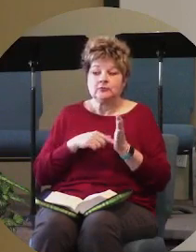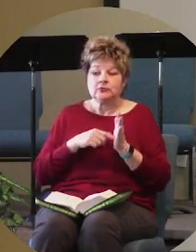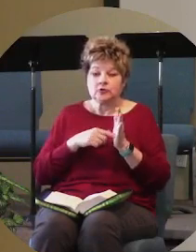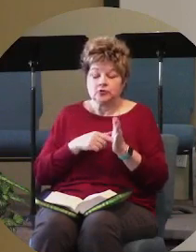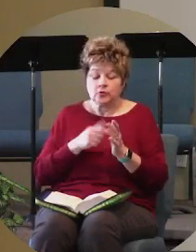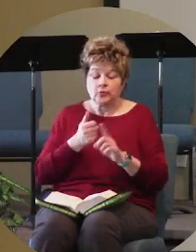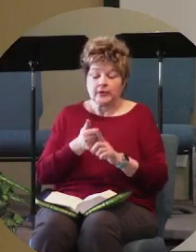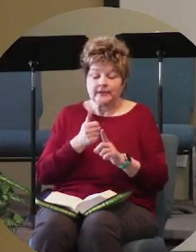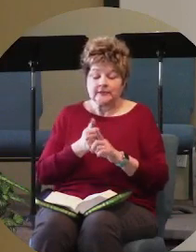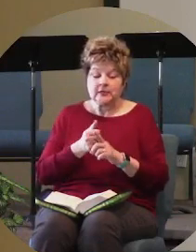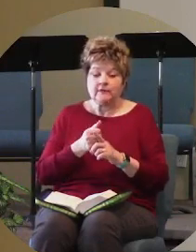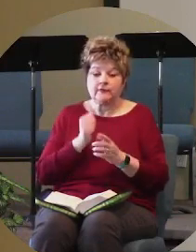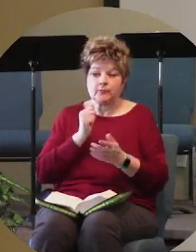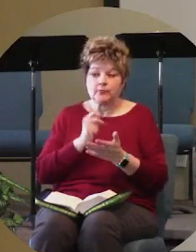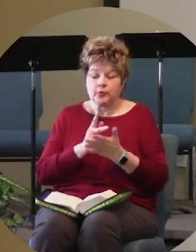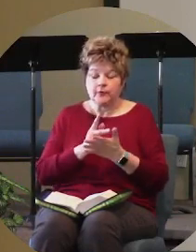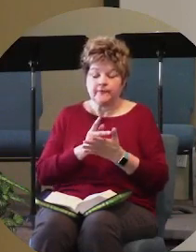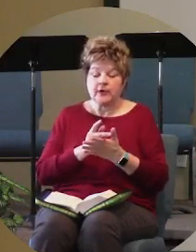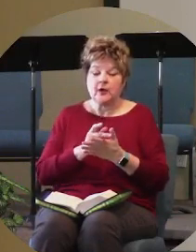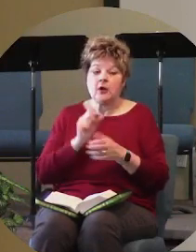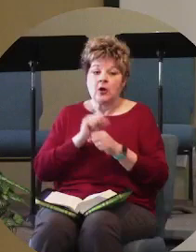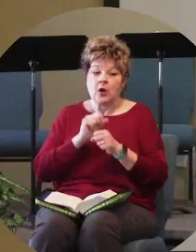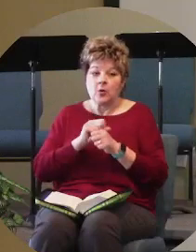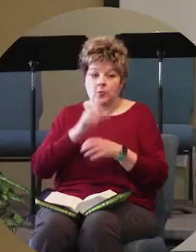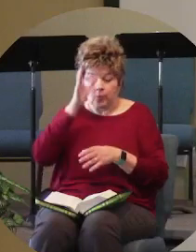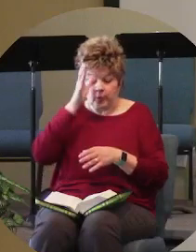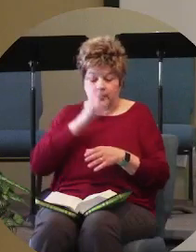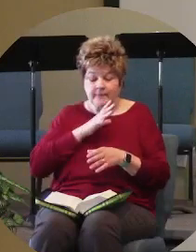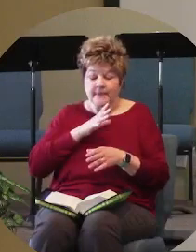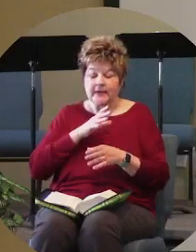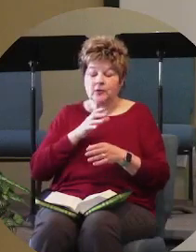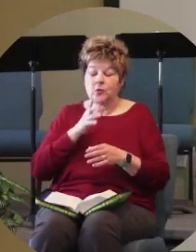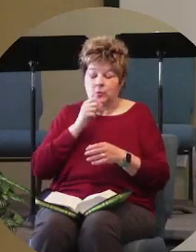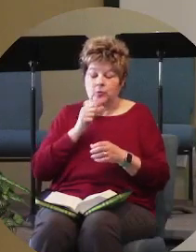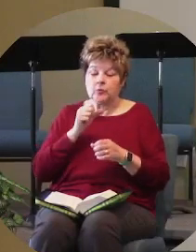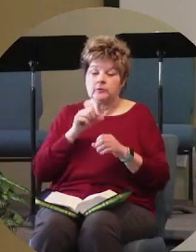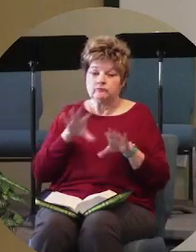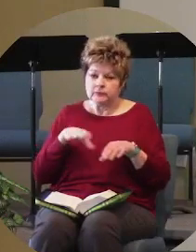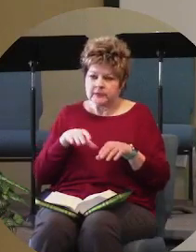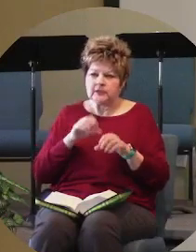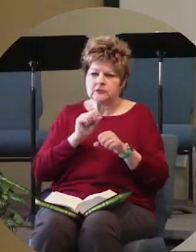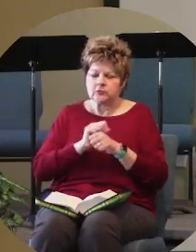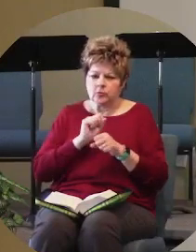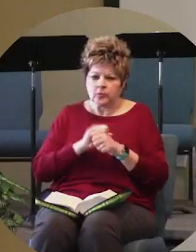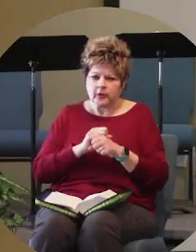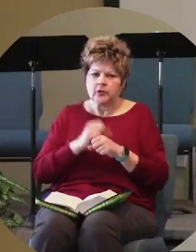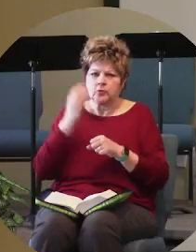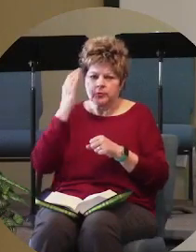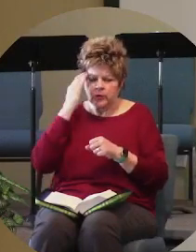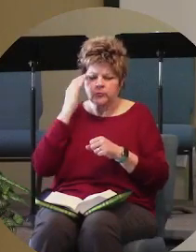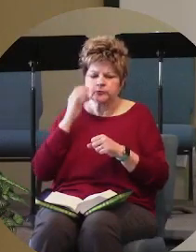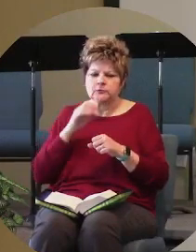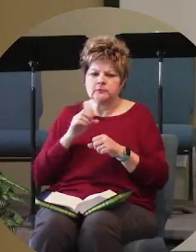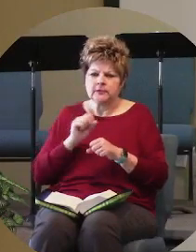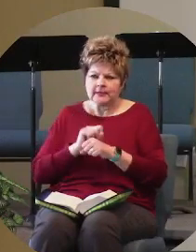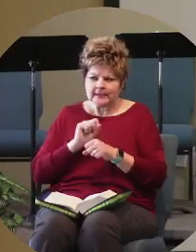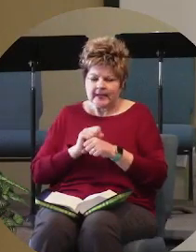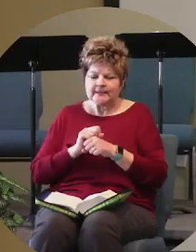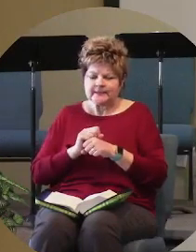A workman, someone who puts in the work, who knows the task, who recognizes the task,